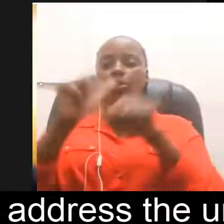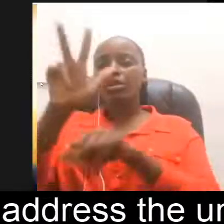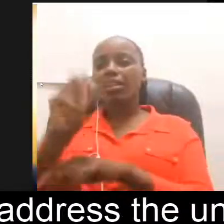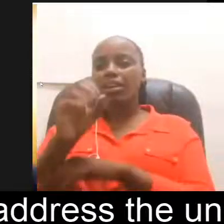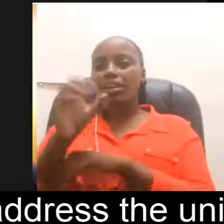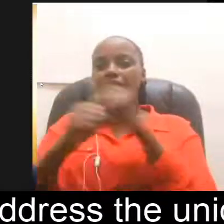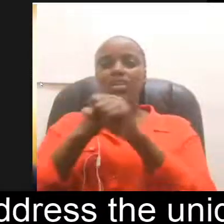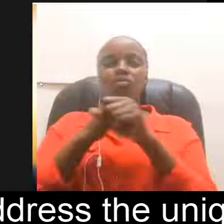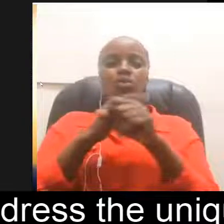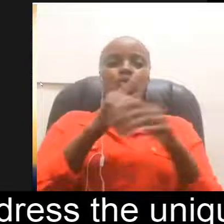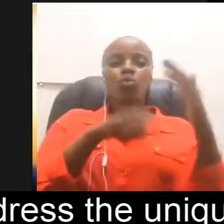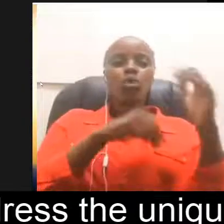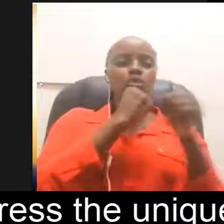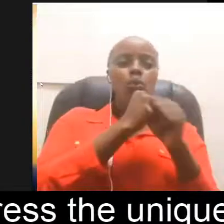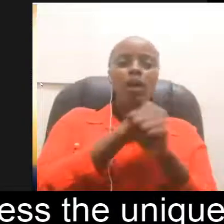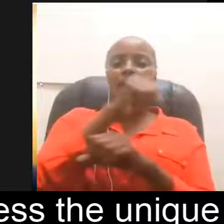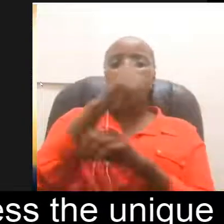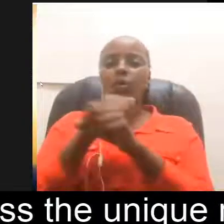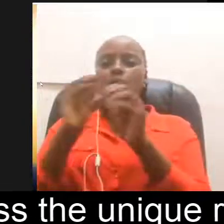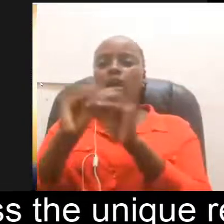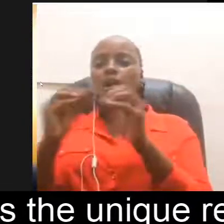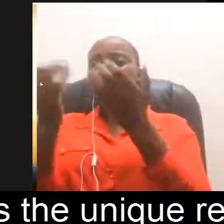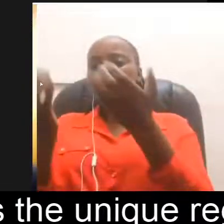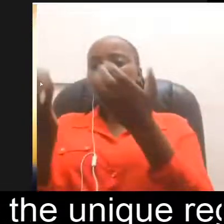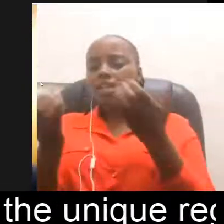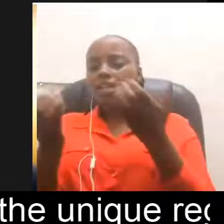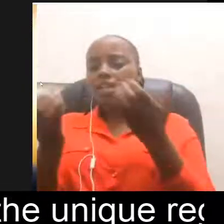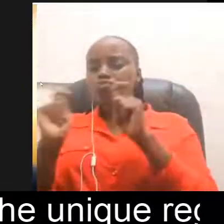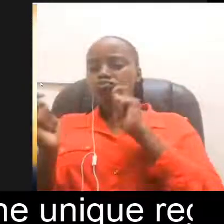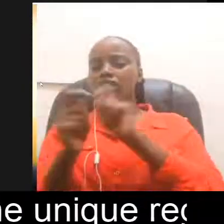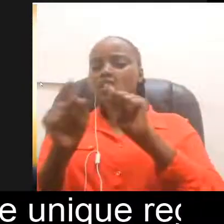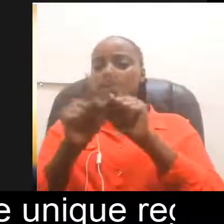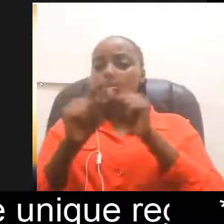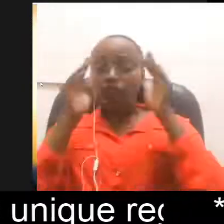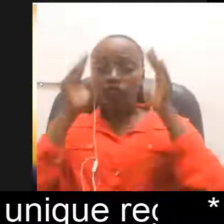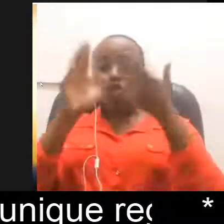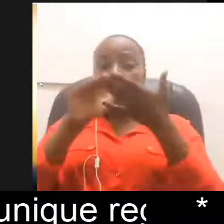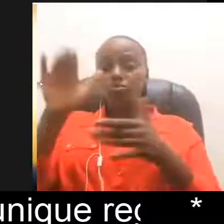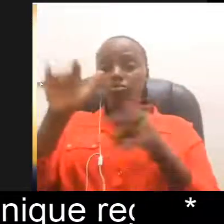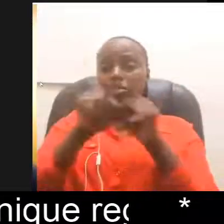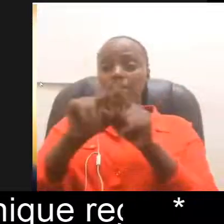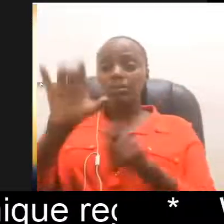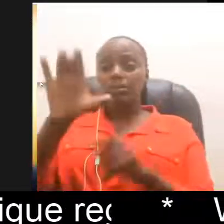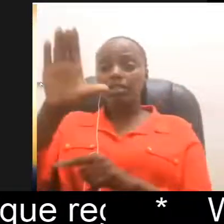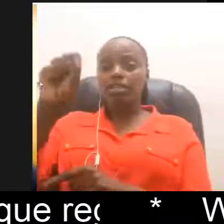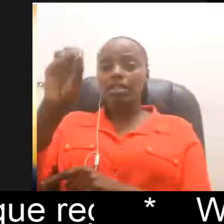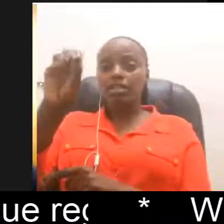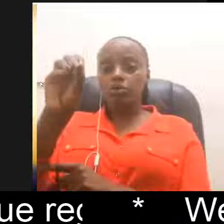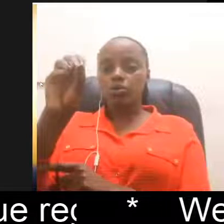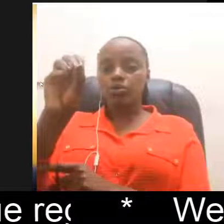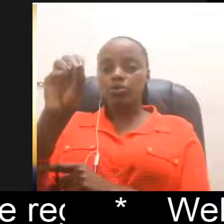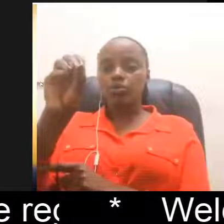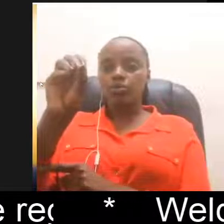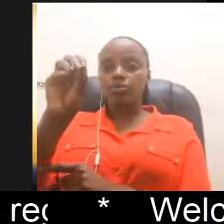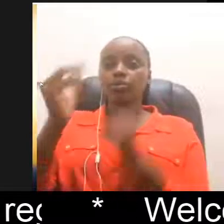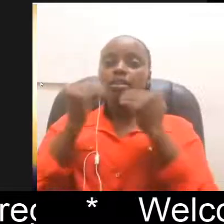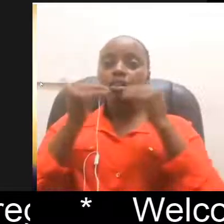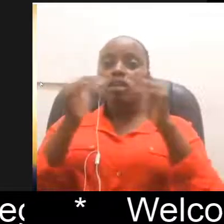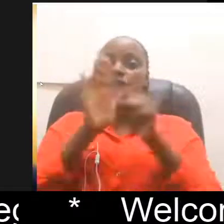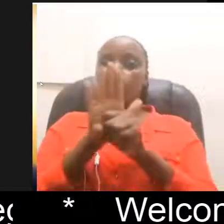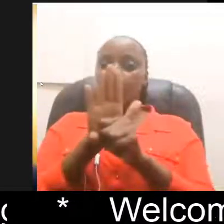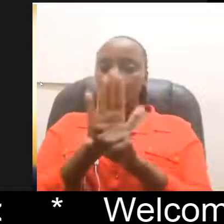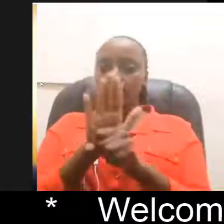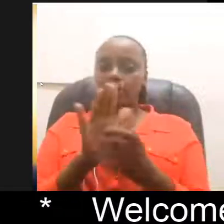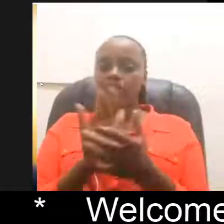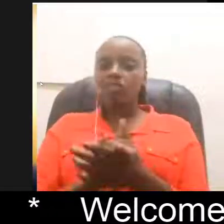what is not working, and what do we need to reflect on as CSOs working in this area? Thank you very much. So I'll talk only about